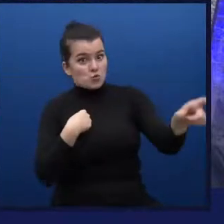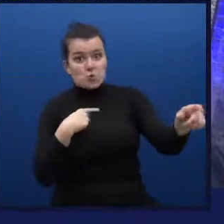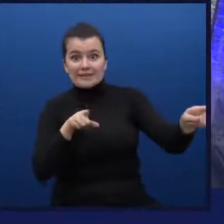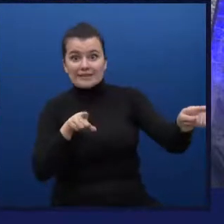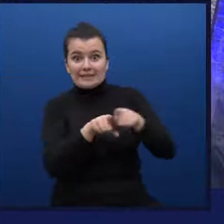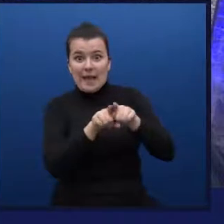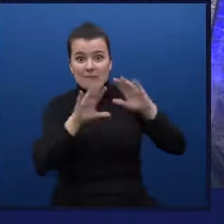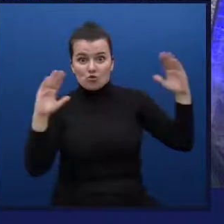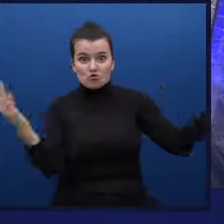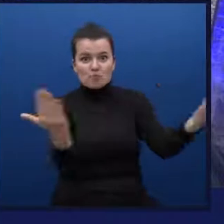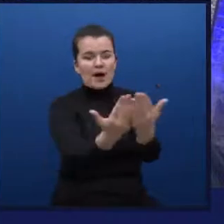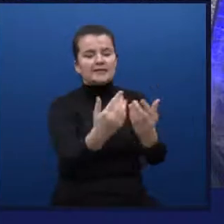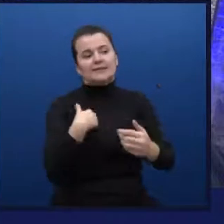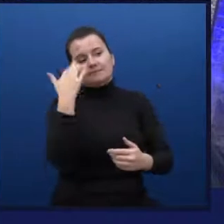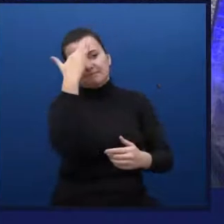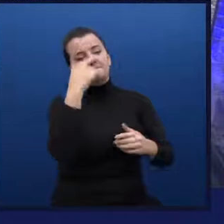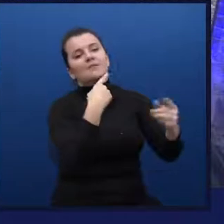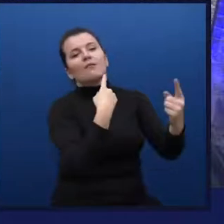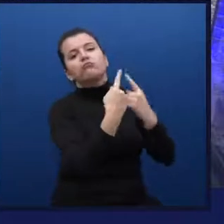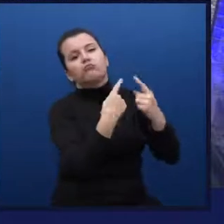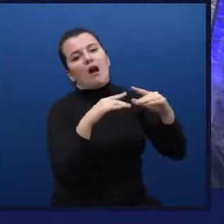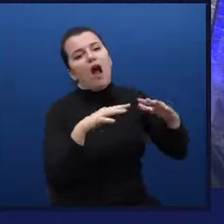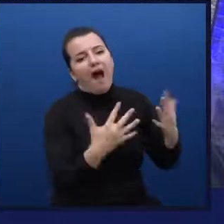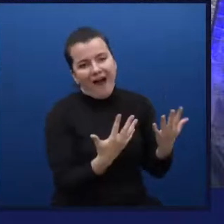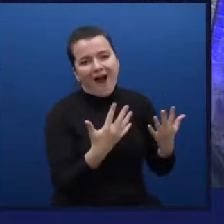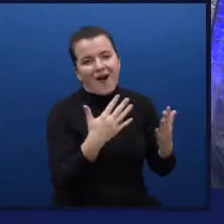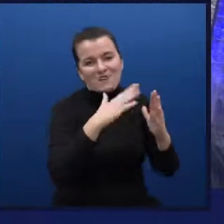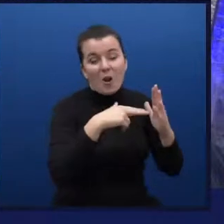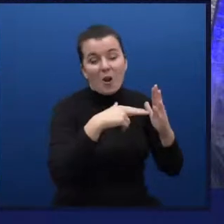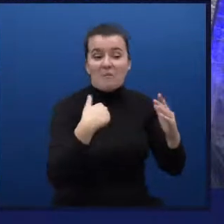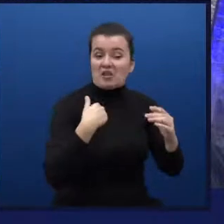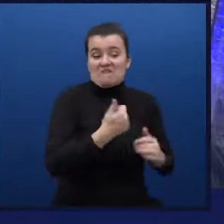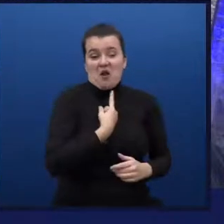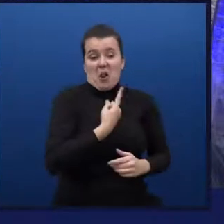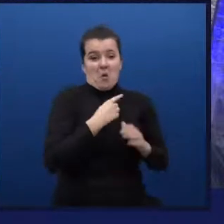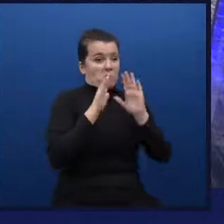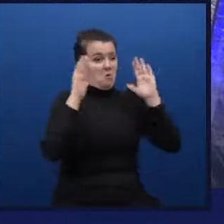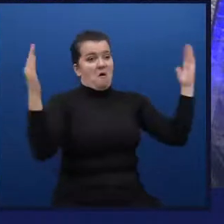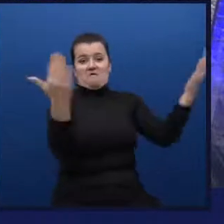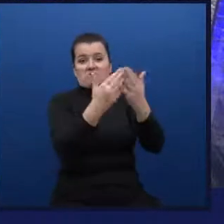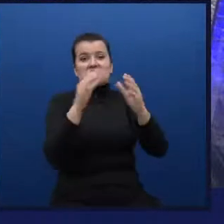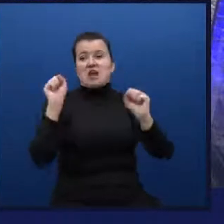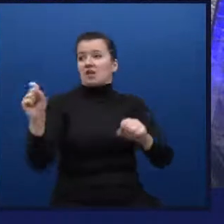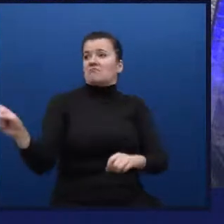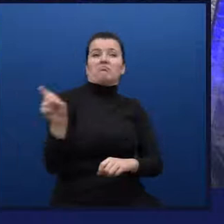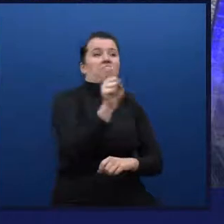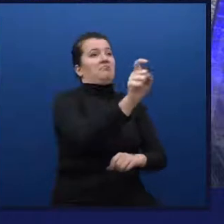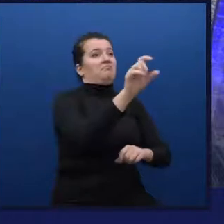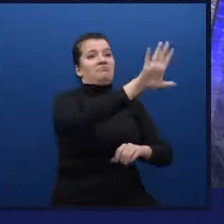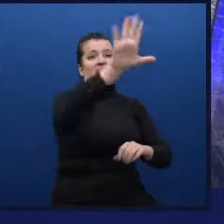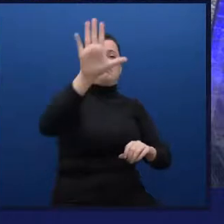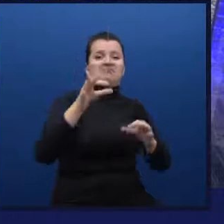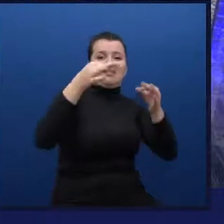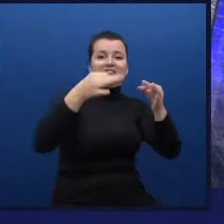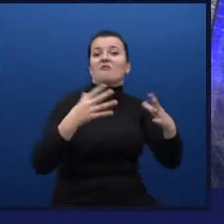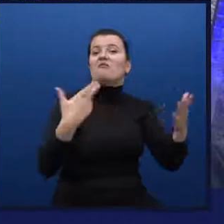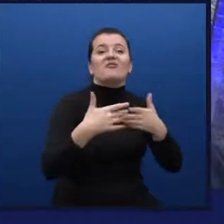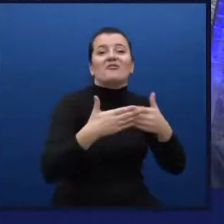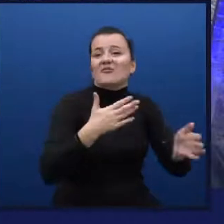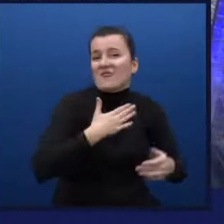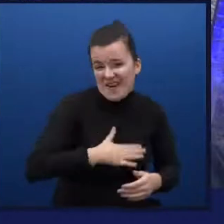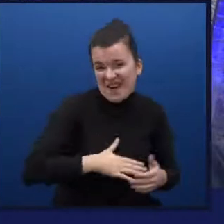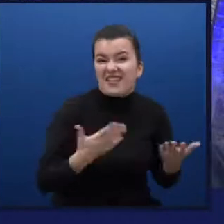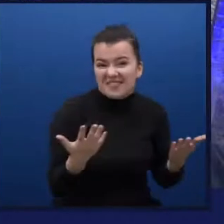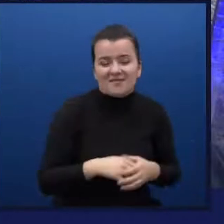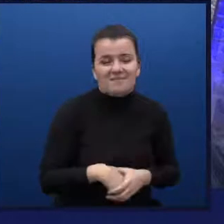thing about the sort of personalization part, is we can do whatever we want. The other thing is we can actually, using